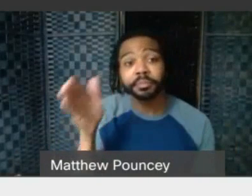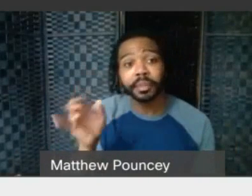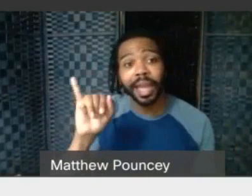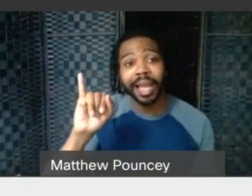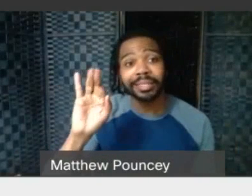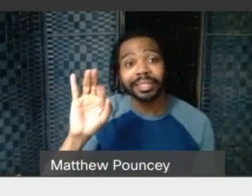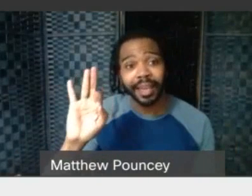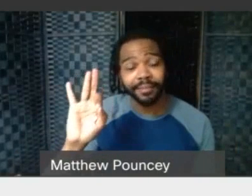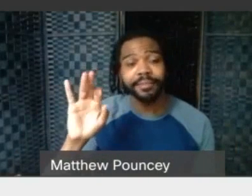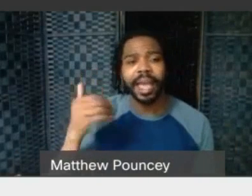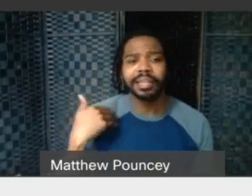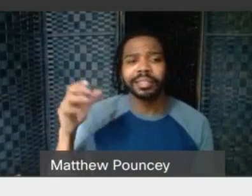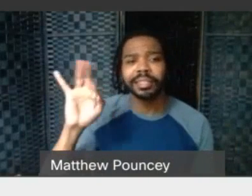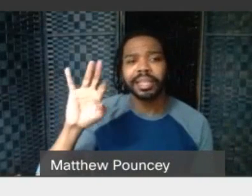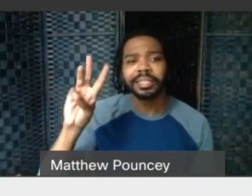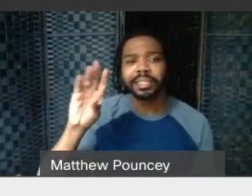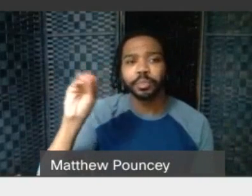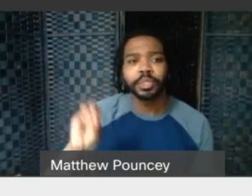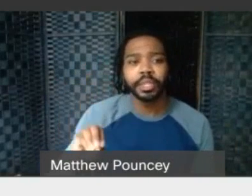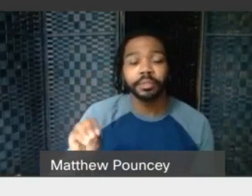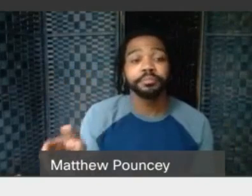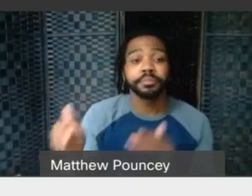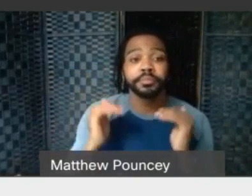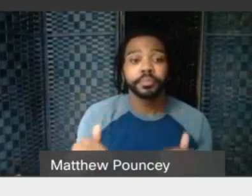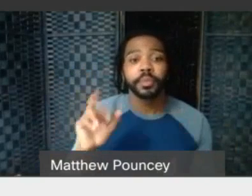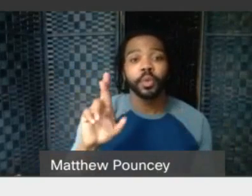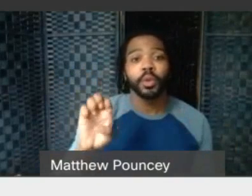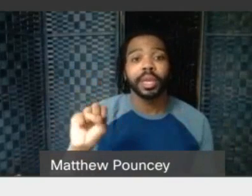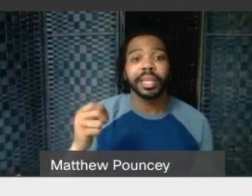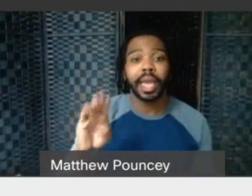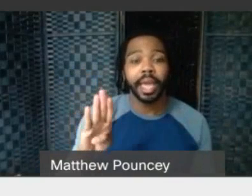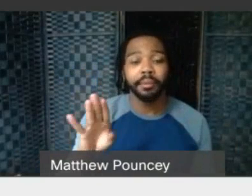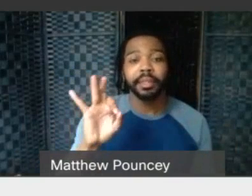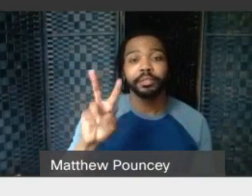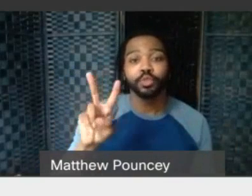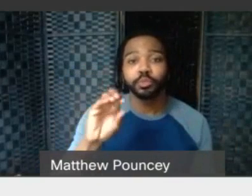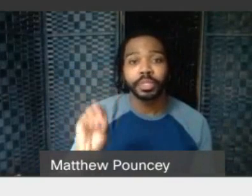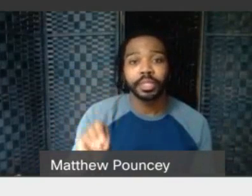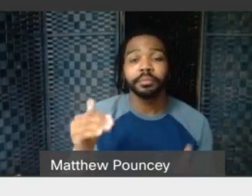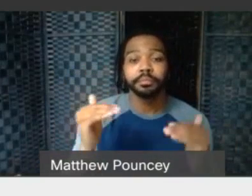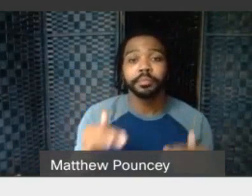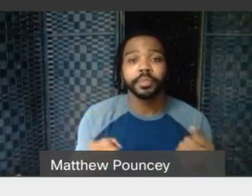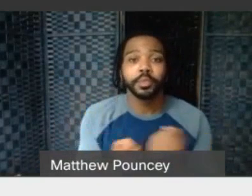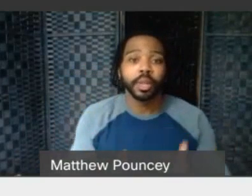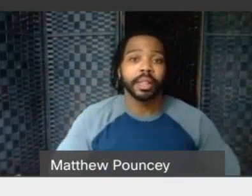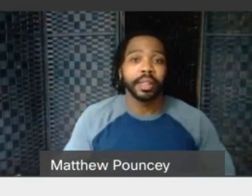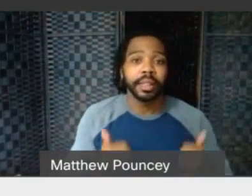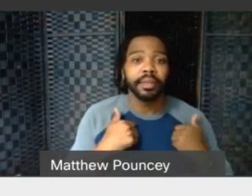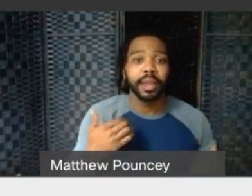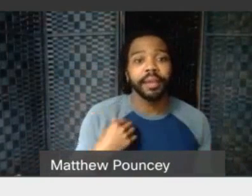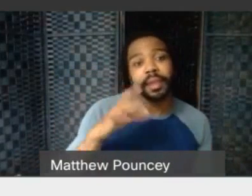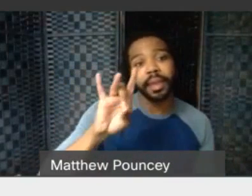96%. In residential habilitation, 92%. People in supported living are at